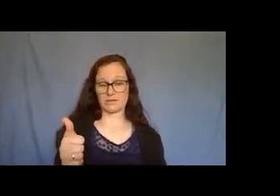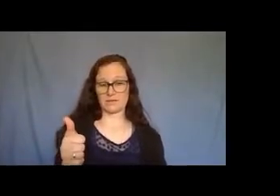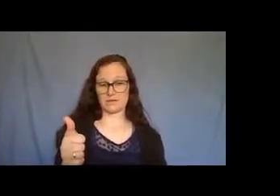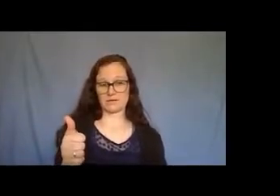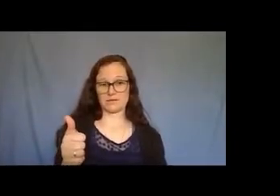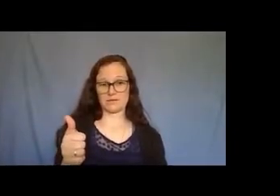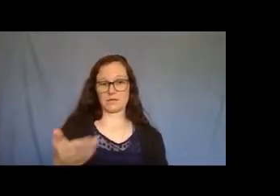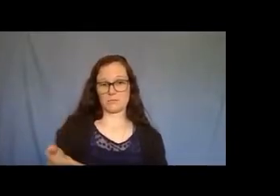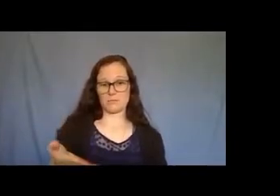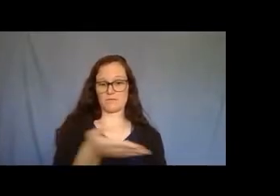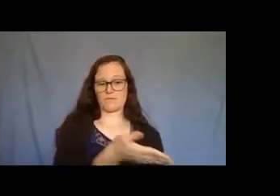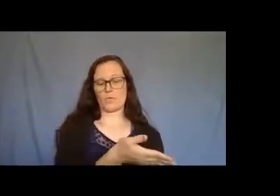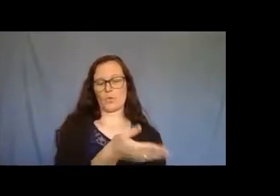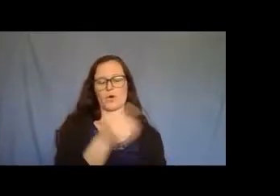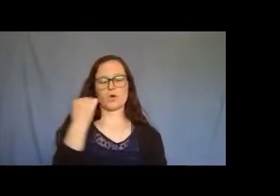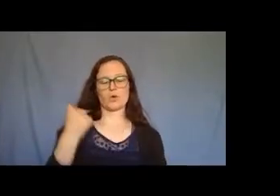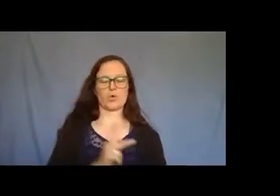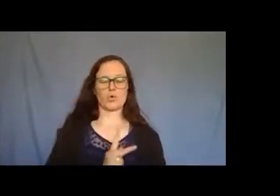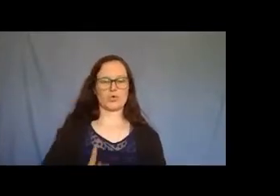Gold King Mine.